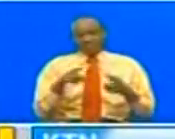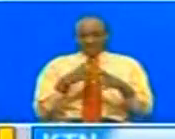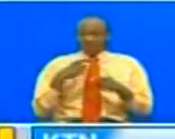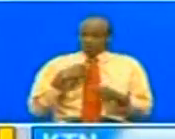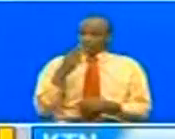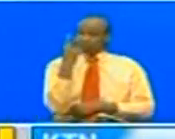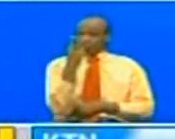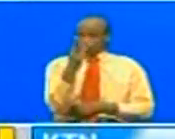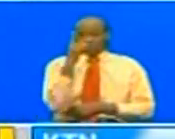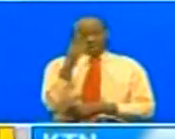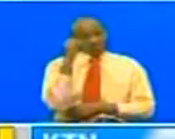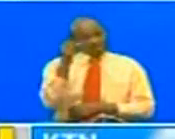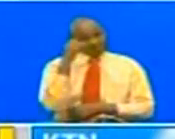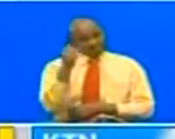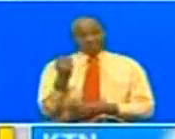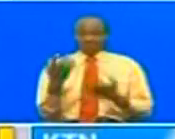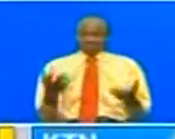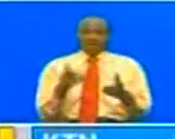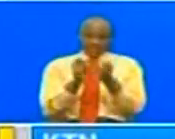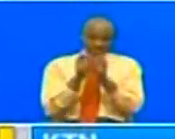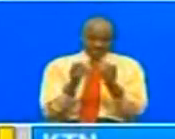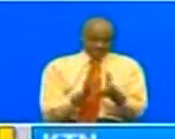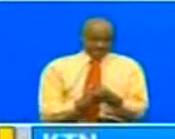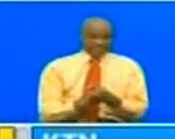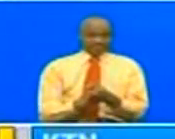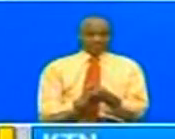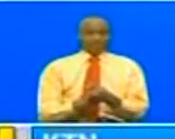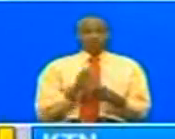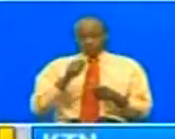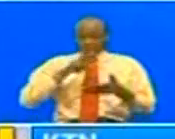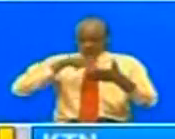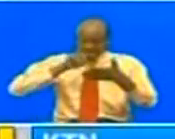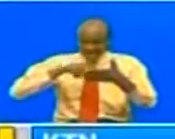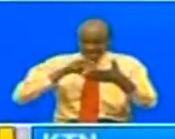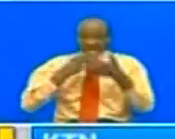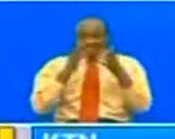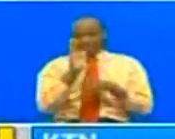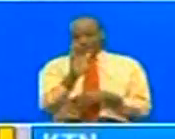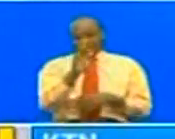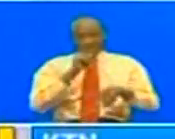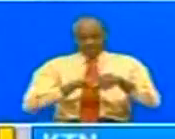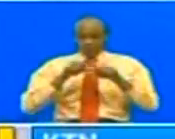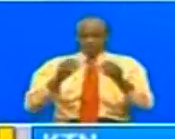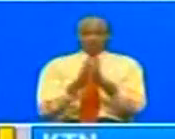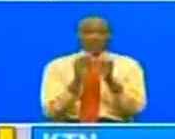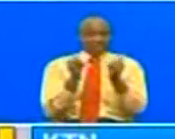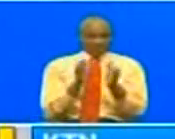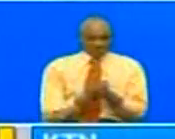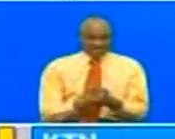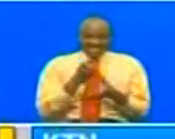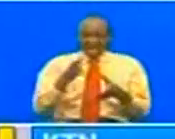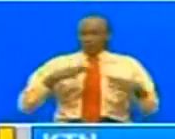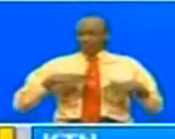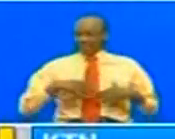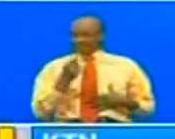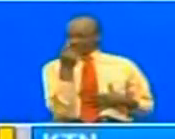on 22155 at Kachungira at Wilson underscore Mburu. We'll continue reading your responses as the bulletin moves along. That's right. We take a quick break,